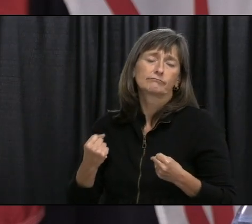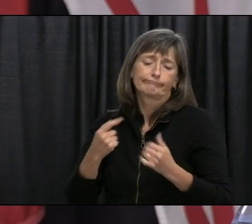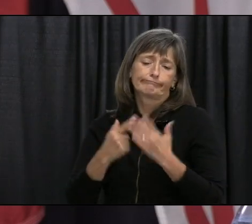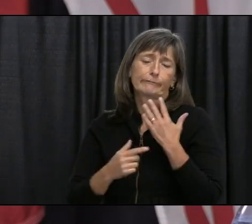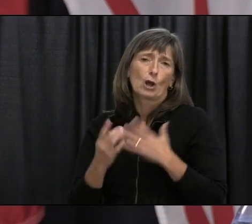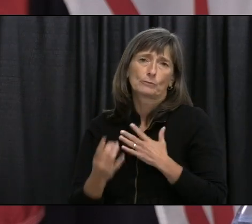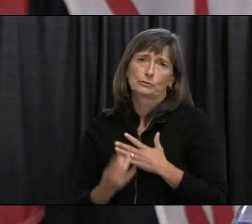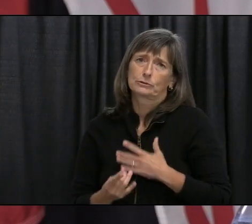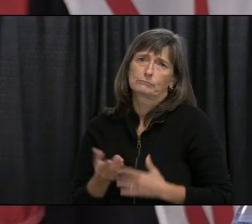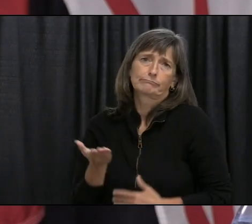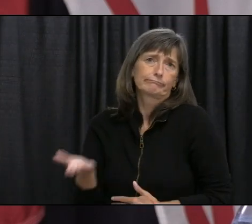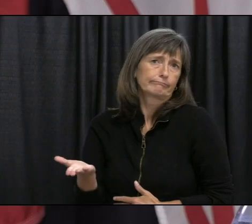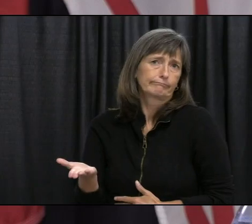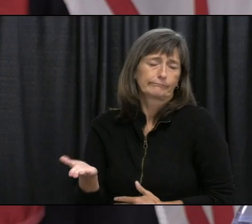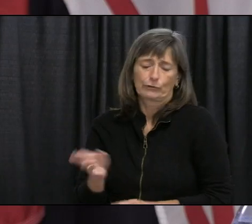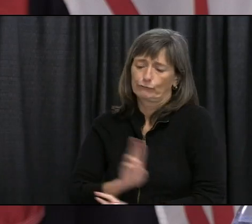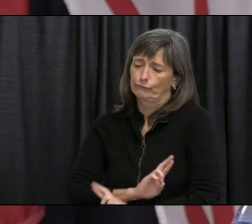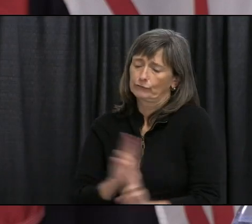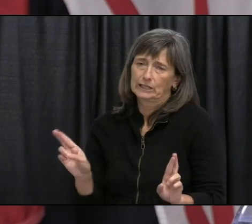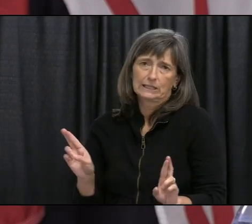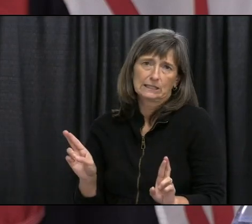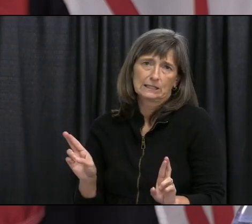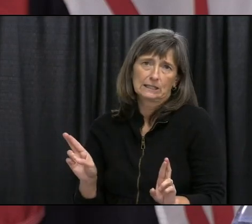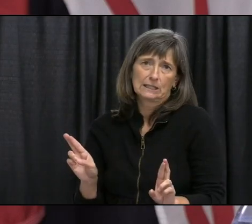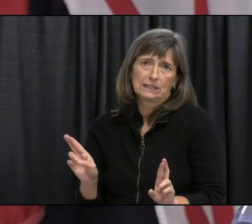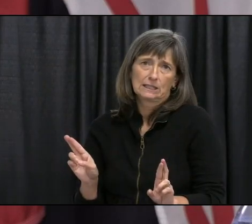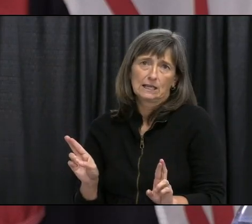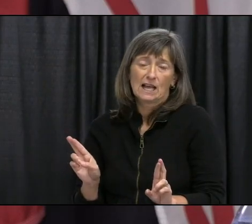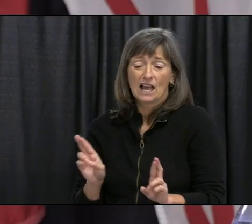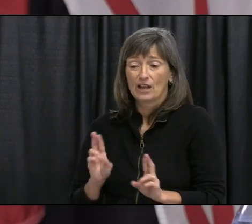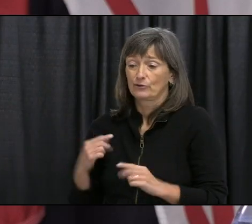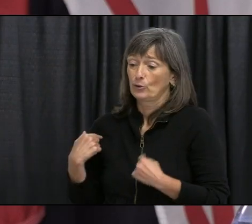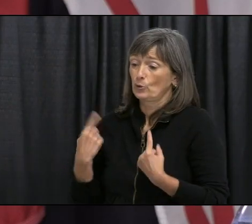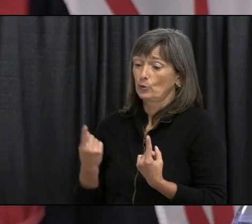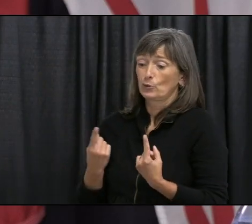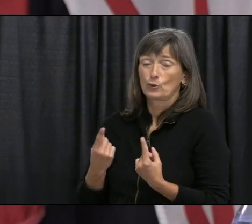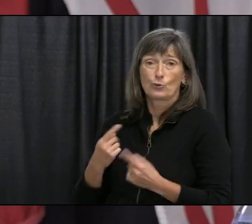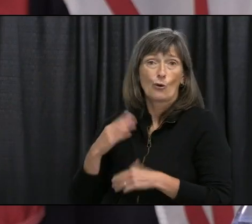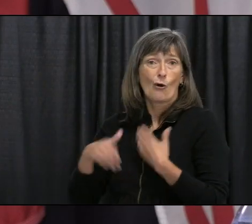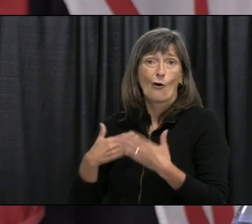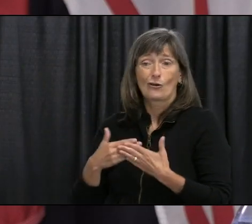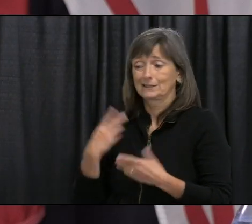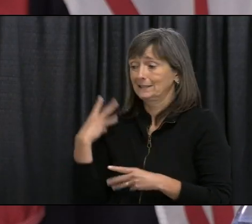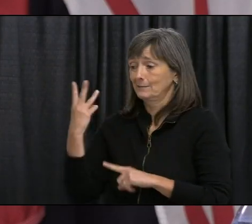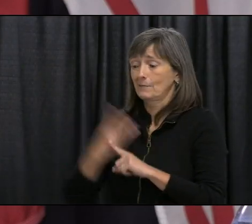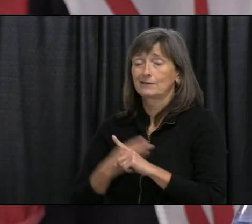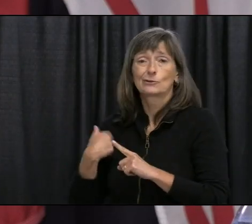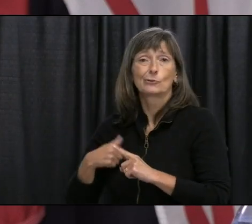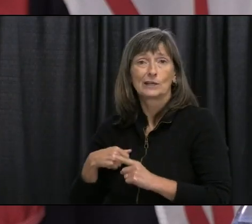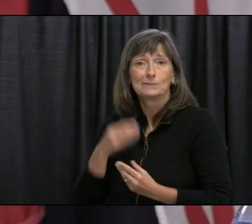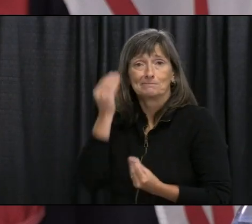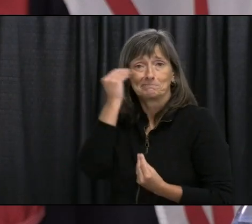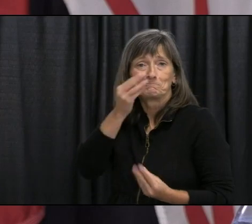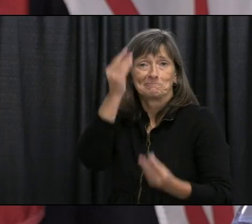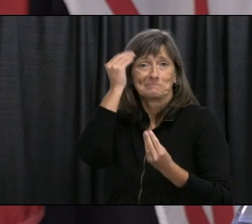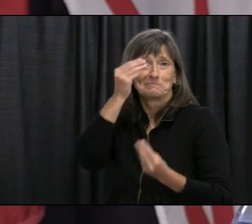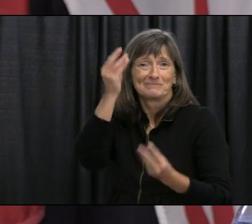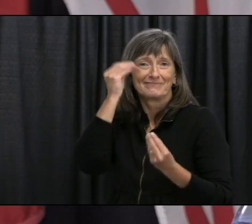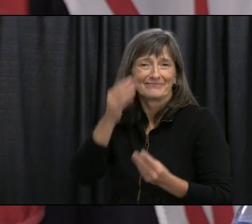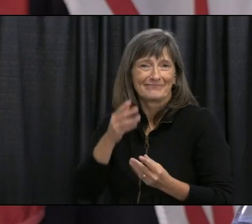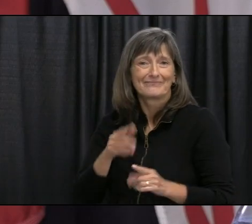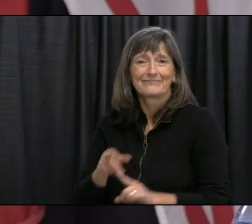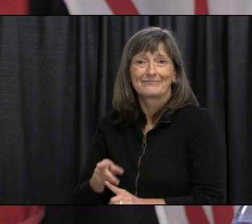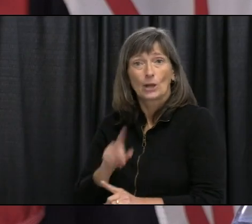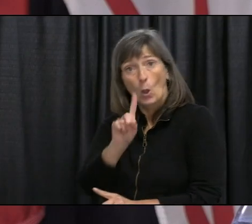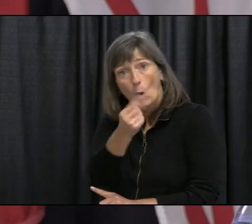you. They are ready, and they've been regarded throughout the pandemic as emergency services by the department. So please don't